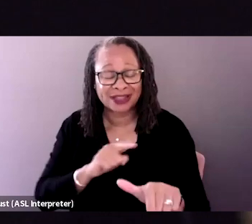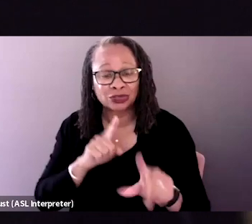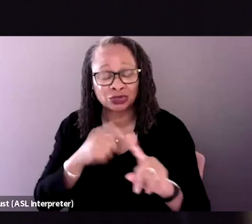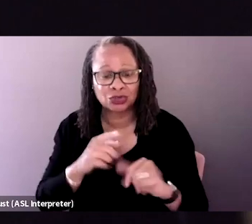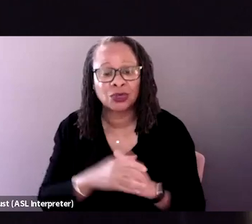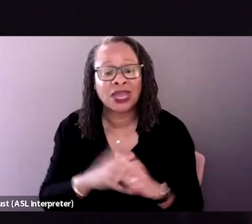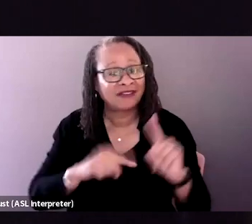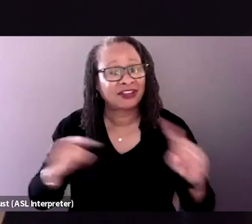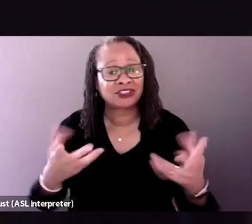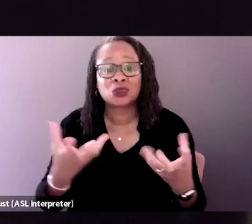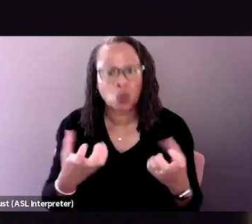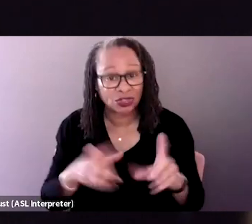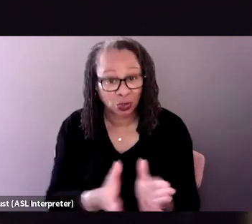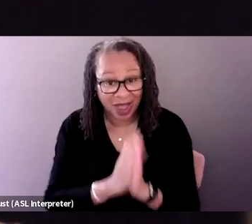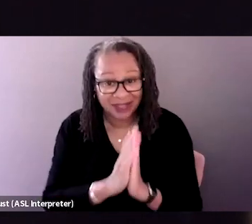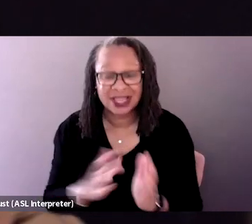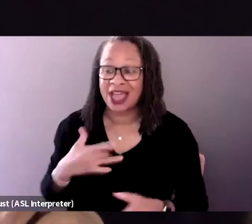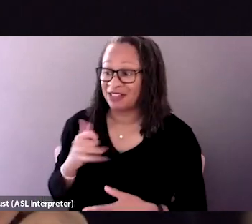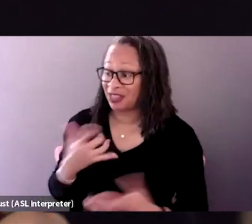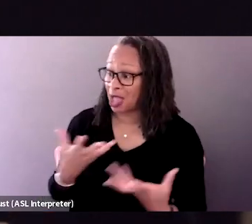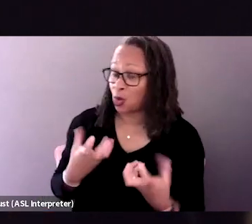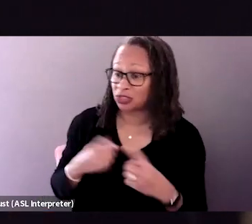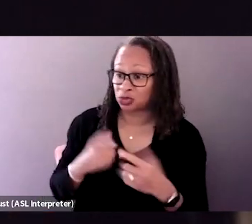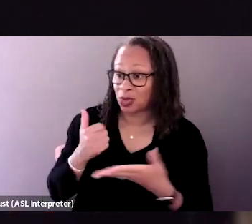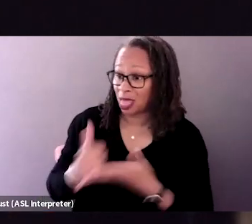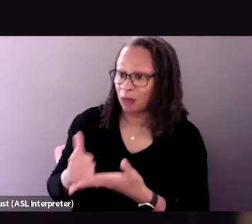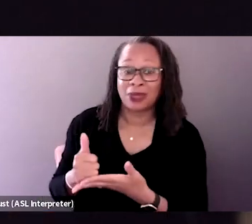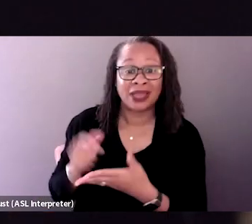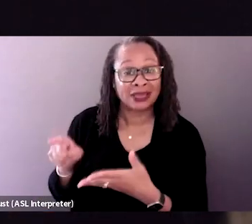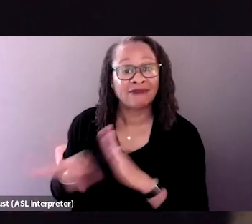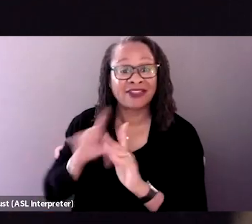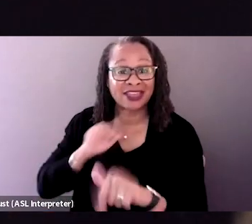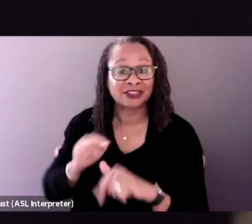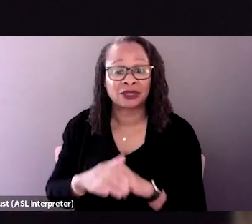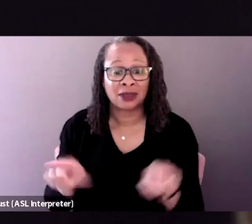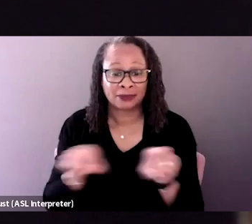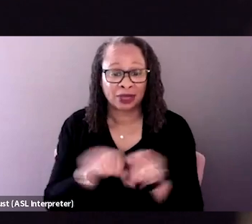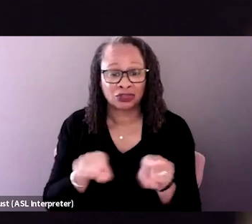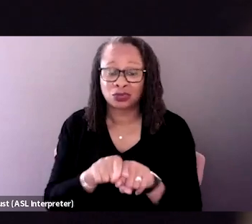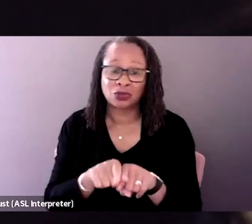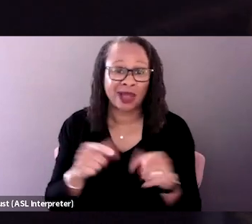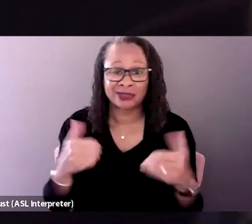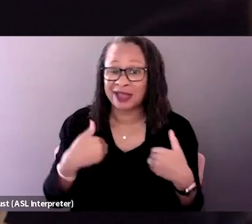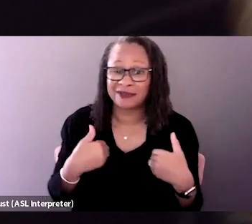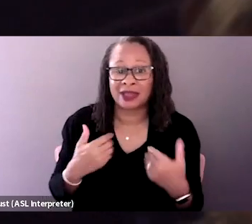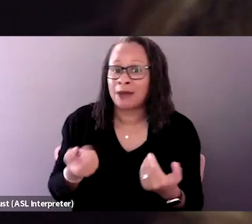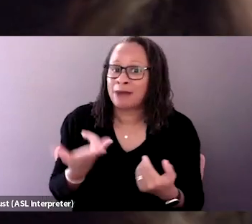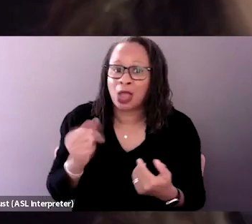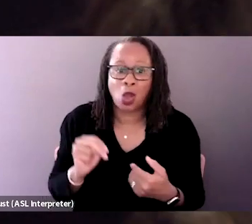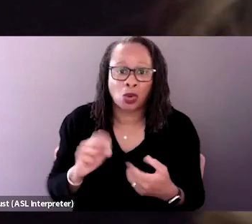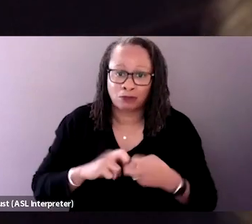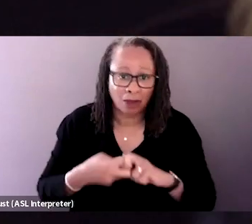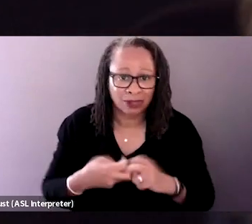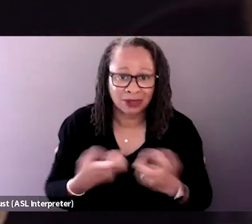And I felt like I wanted to help him with that because I also was dealing with my own stuff around this too. I mean, not as big as